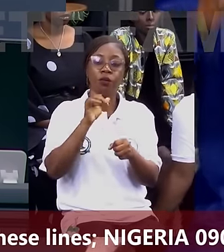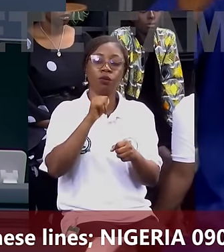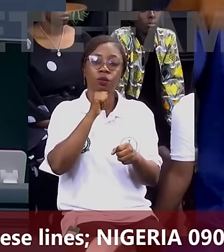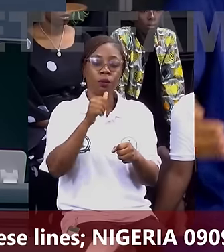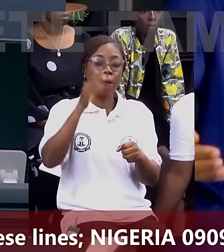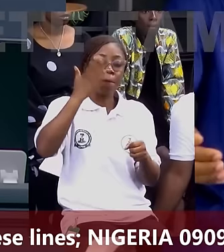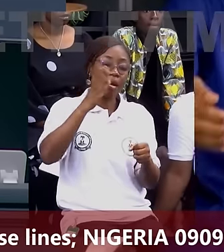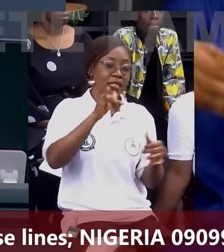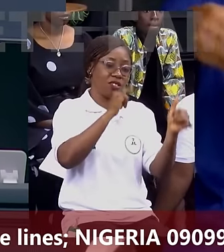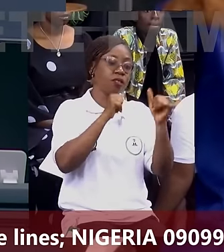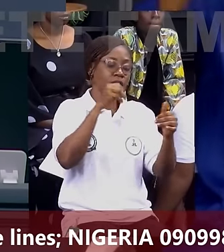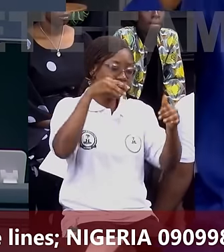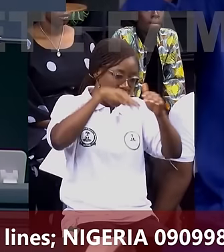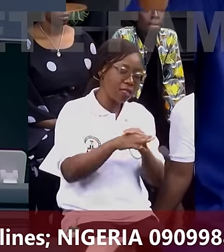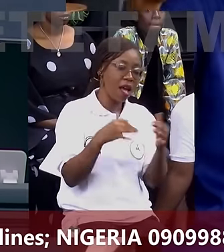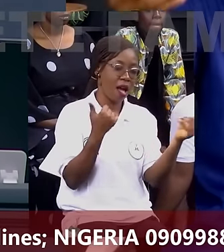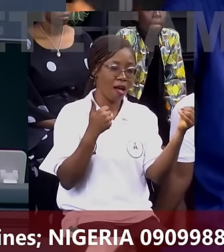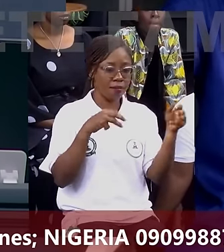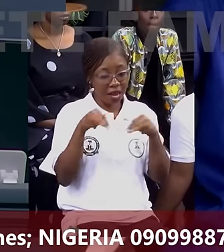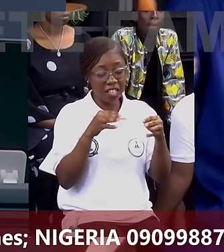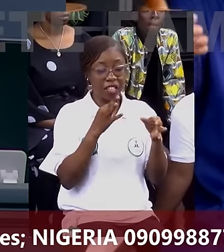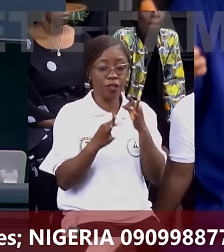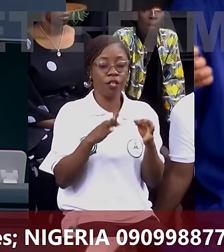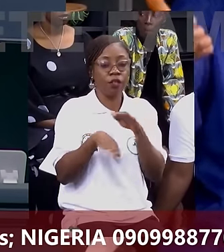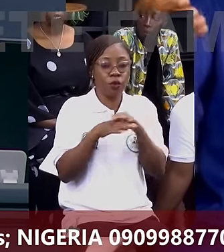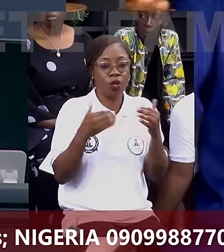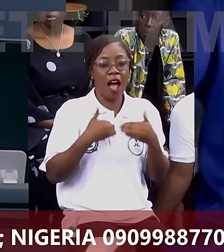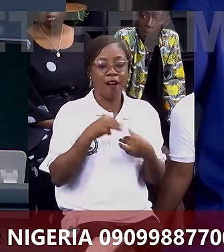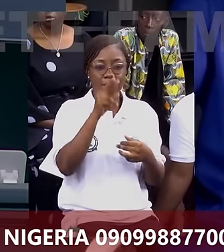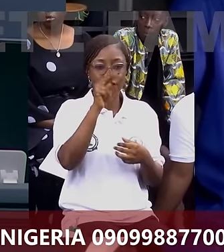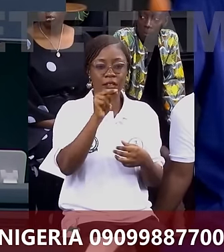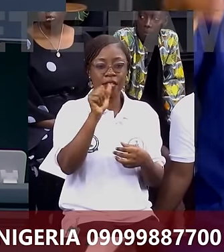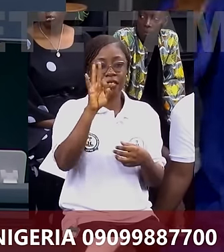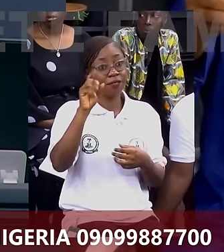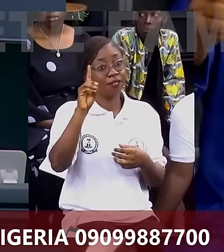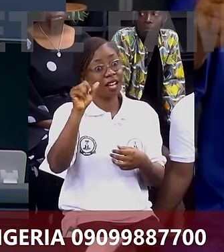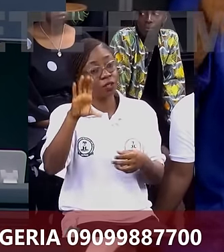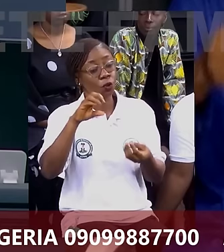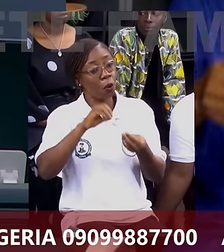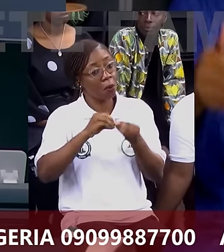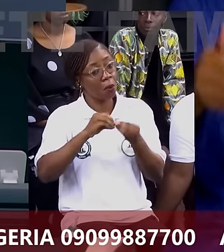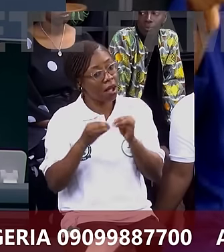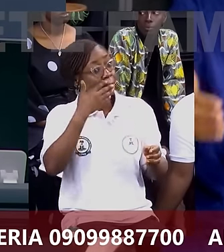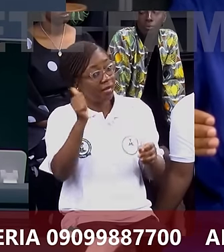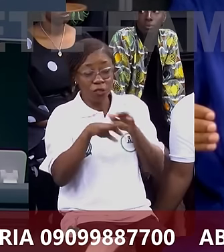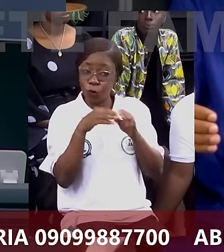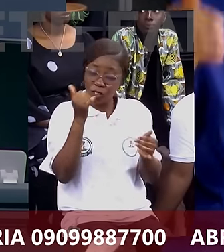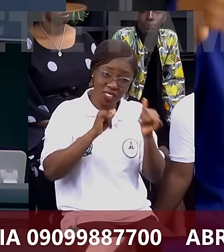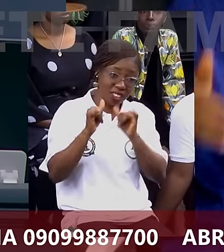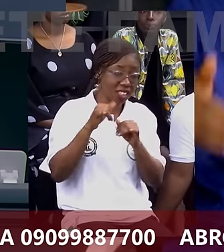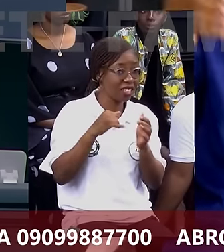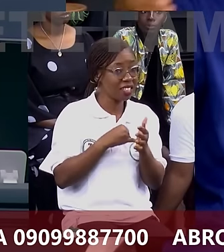market. So if there's no NAFDAC and the drink you are not sure, it's better not to drink it. But the color of the